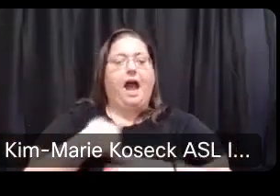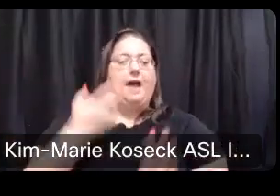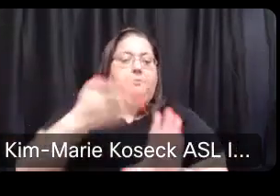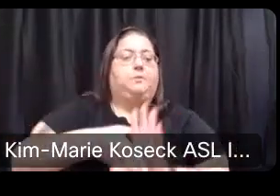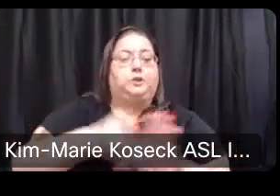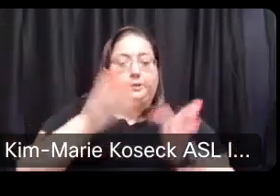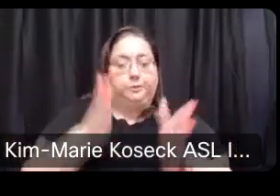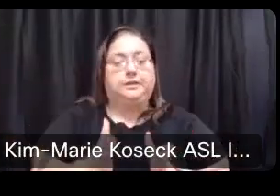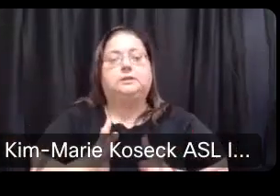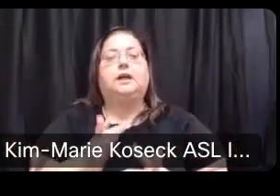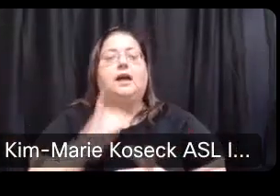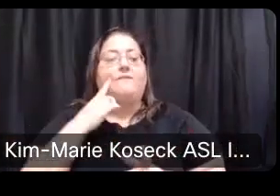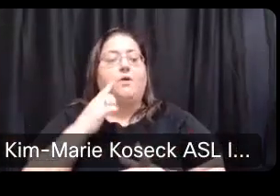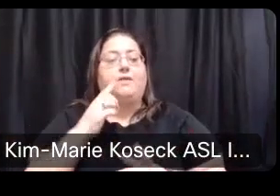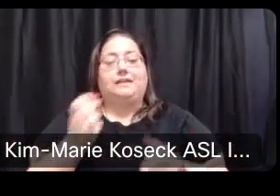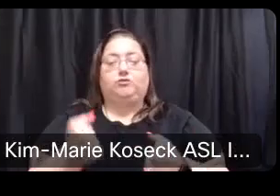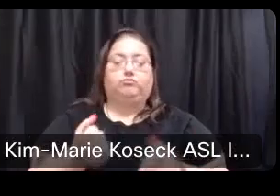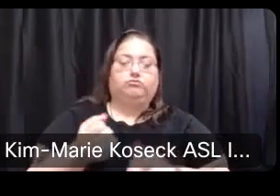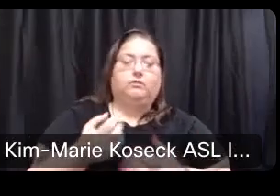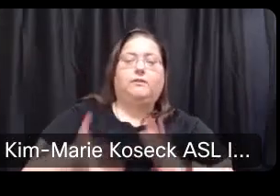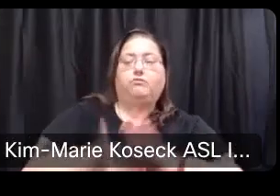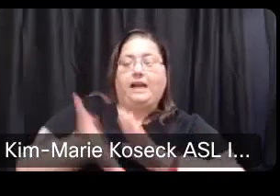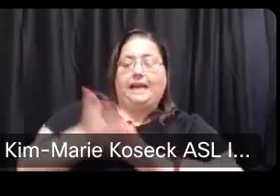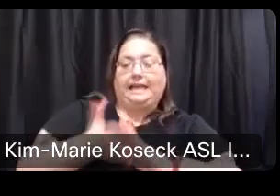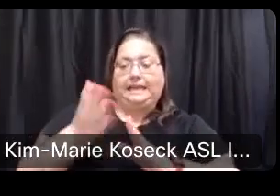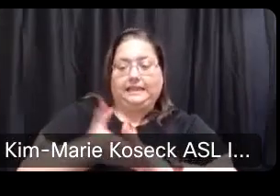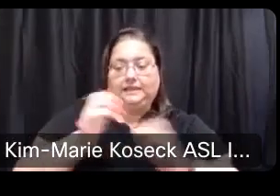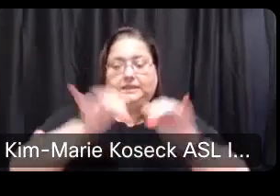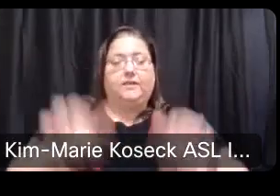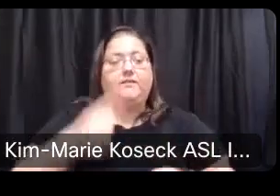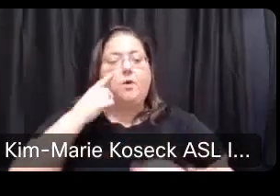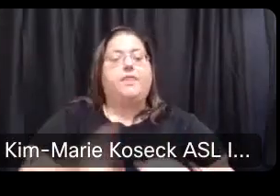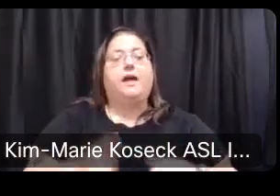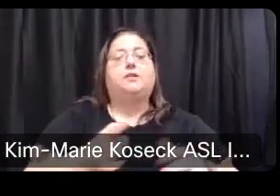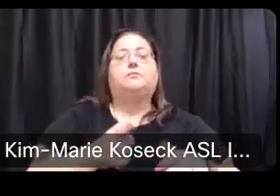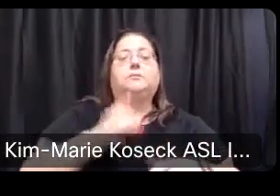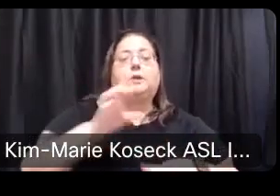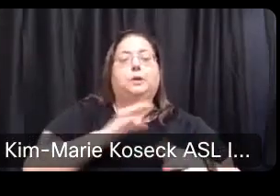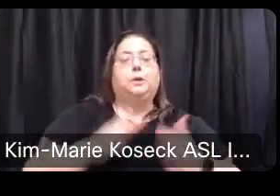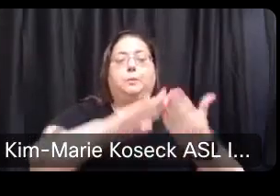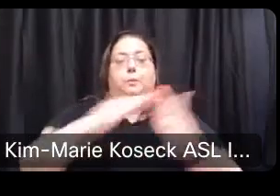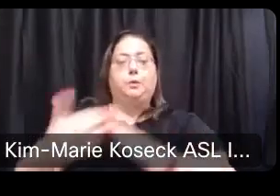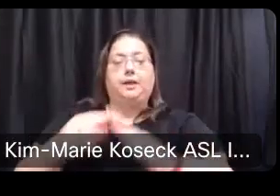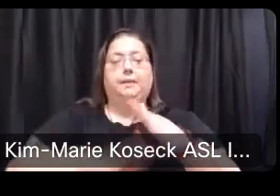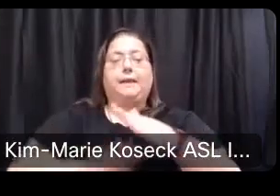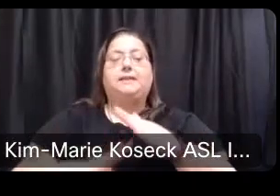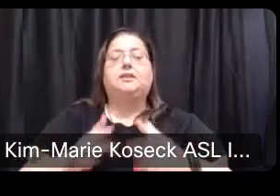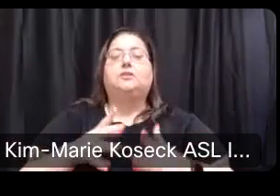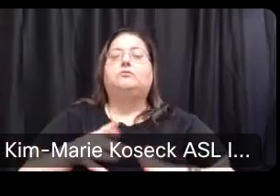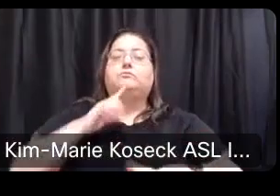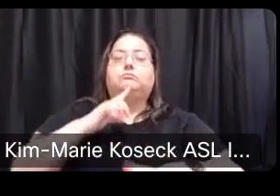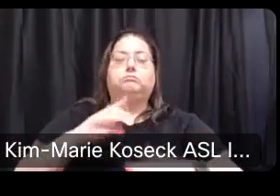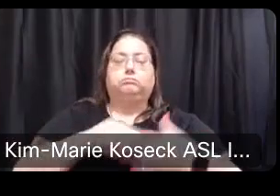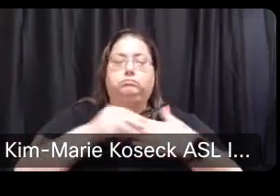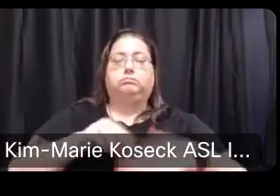participate on the steering committee for the New York State Adaptation and Resilience Plan. I am joined this evening by my colleague